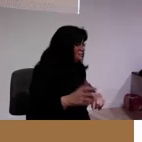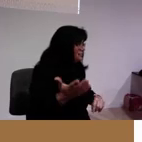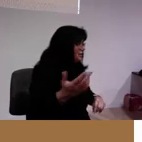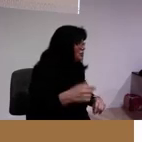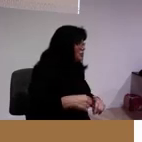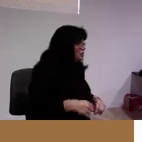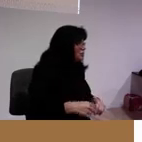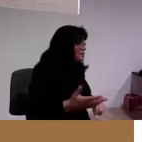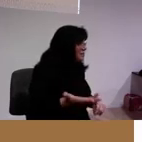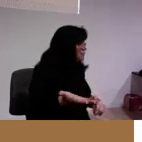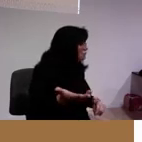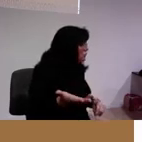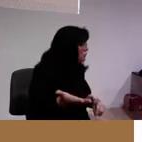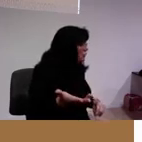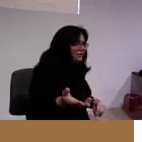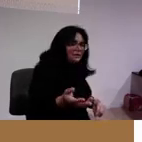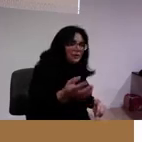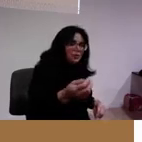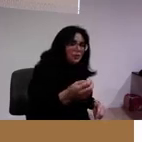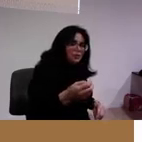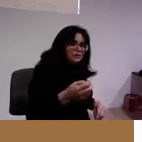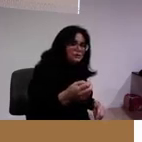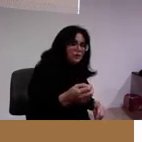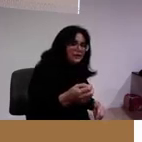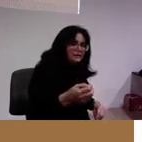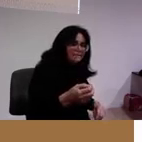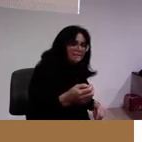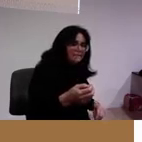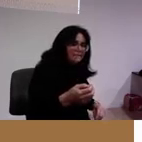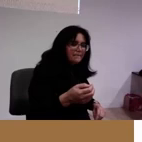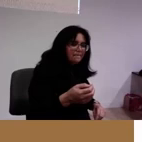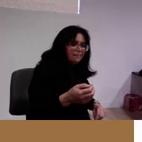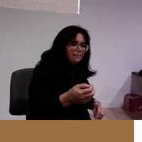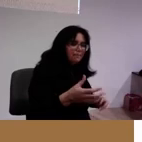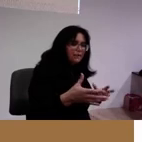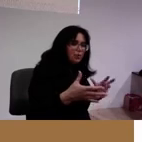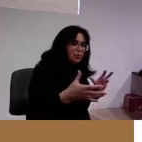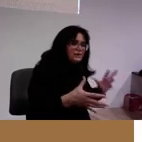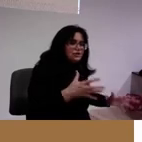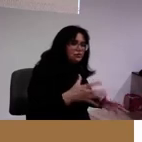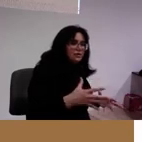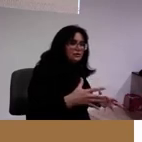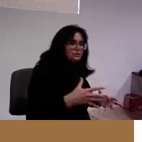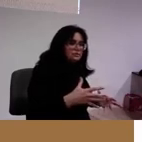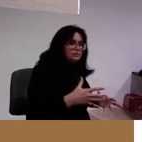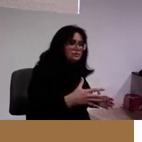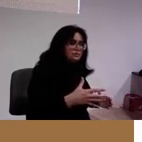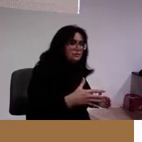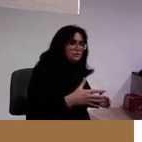was initially thinking, you know, what could this have been? But we